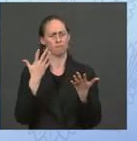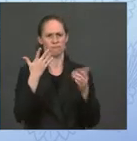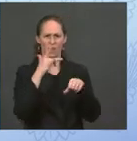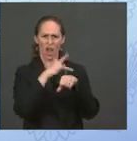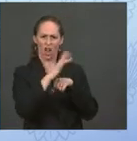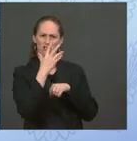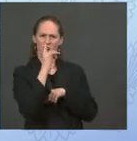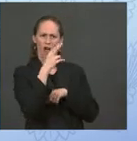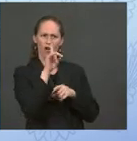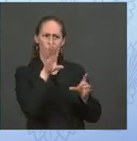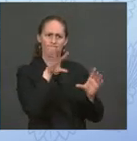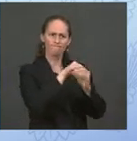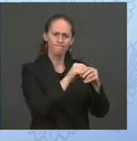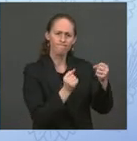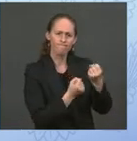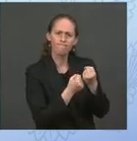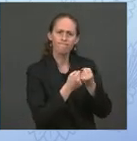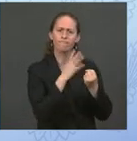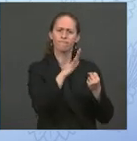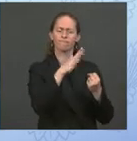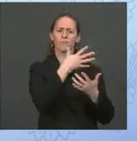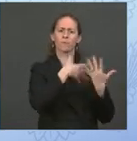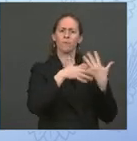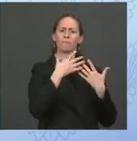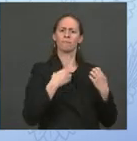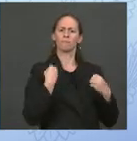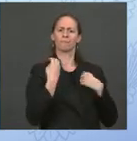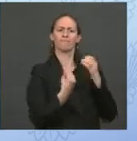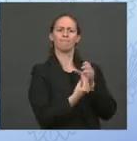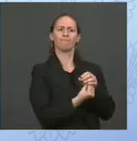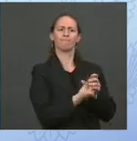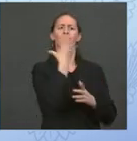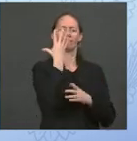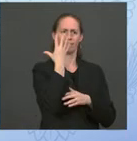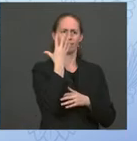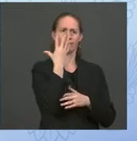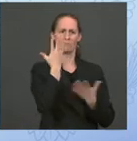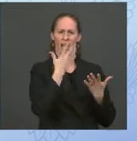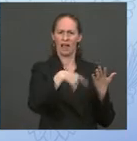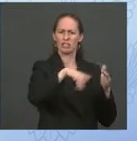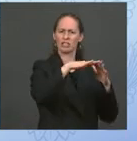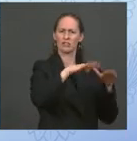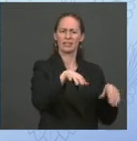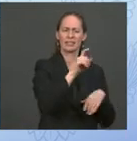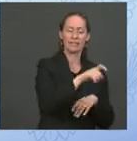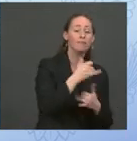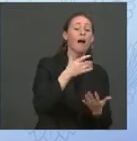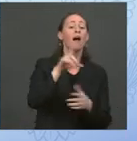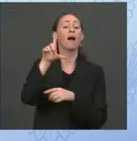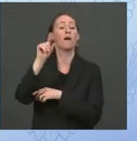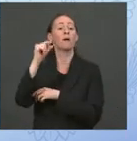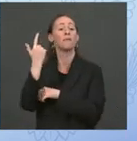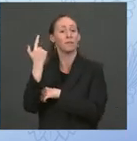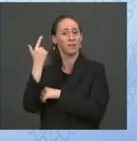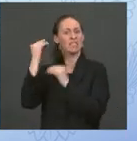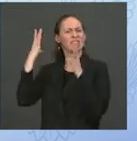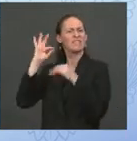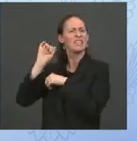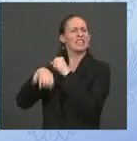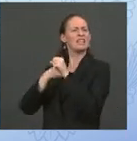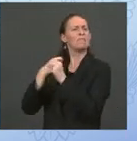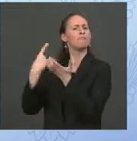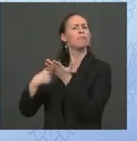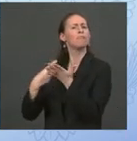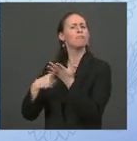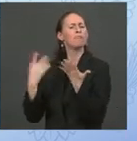about social emotional well-being, holistic needs of the children. We have the 2021 Teacher of the Year talking about inclusivity